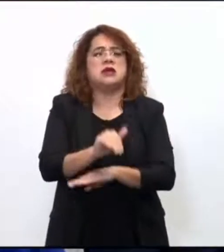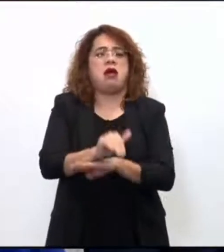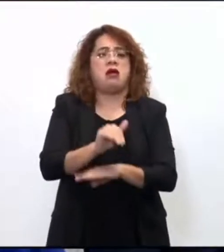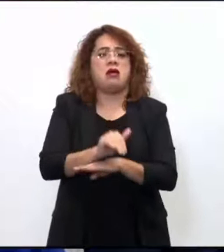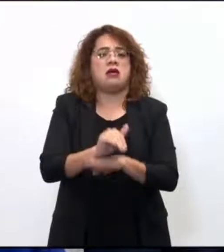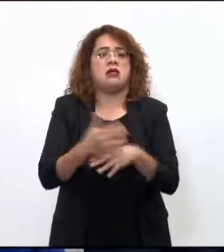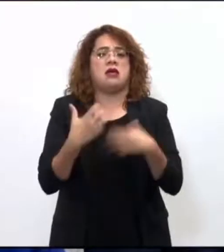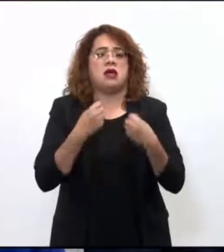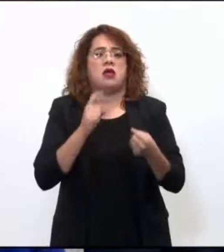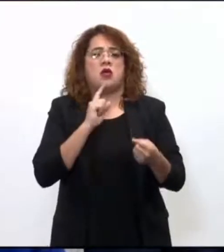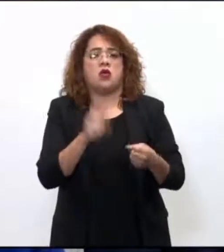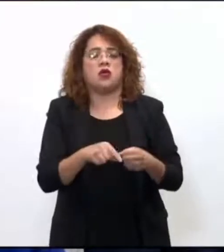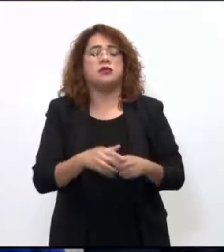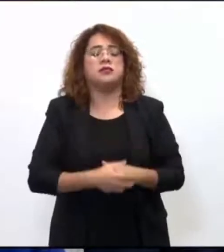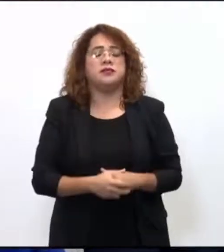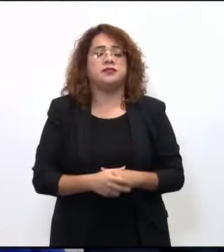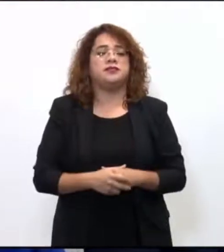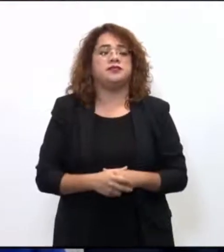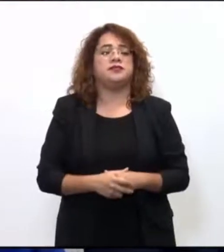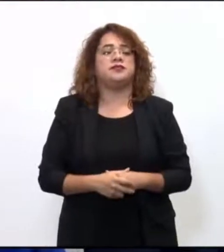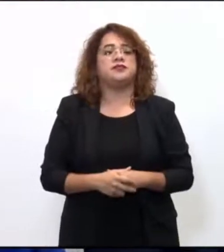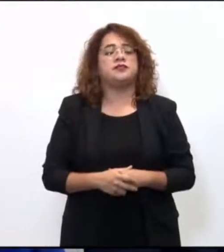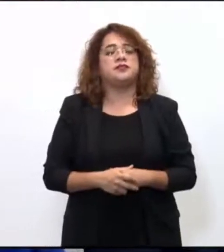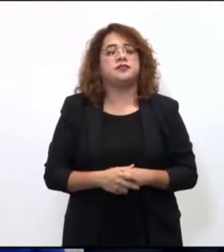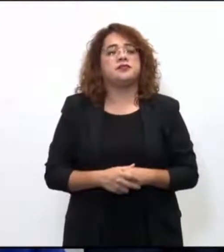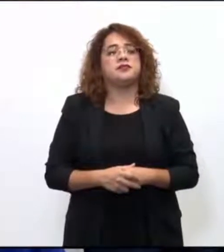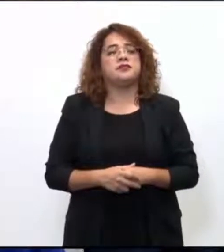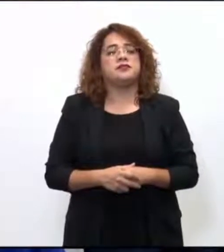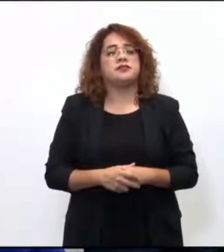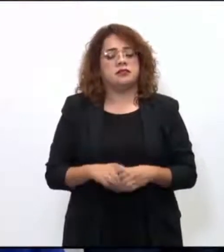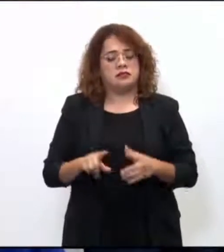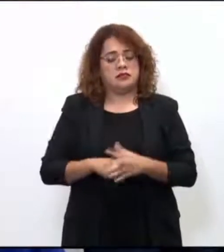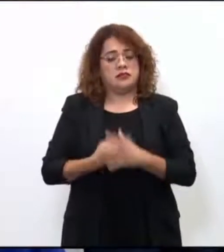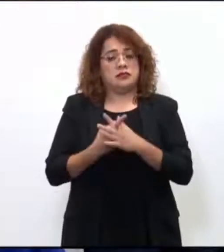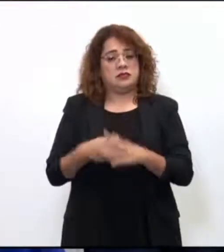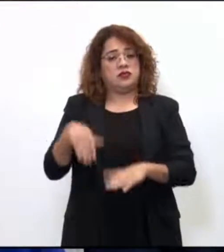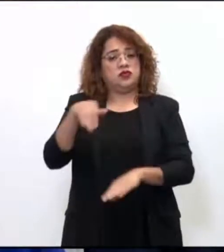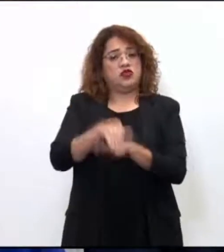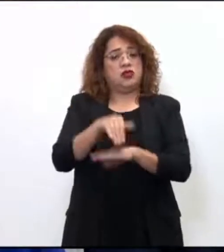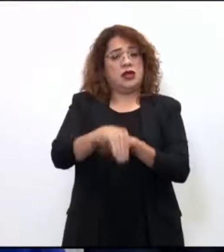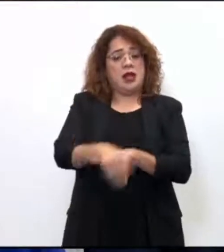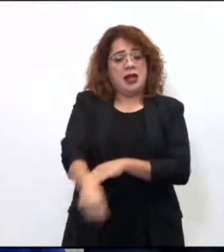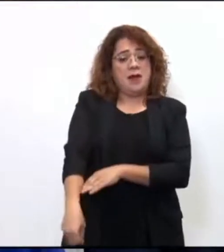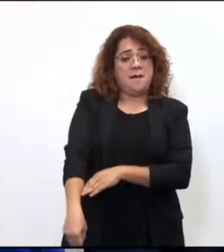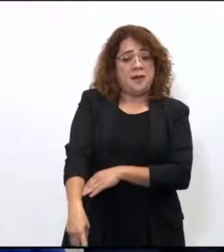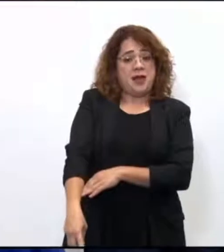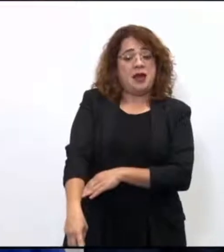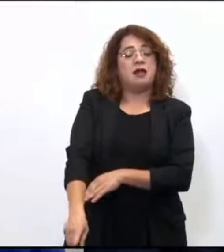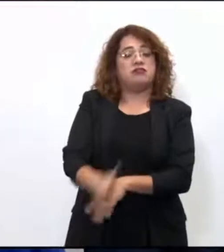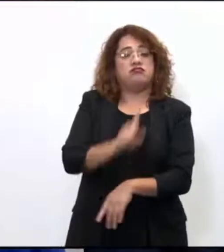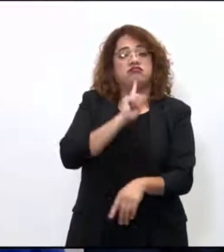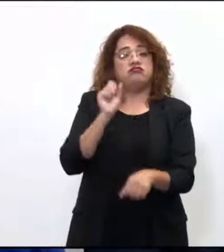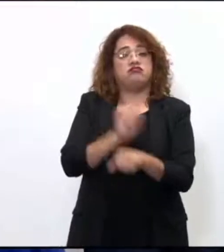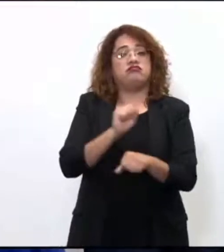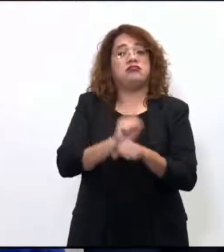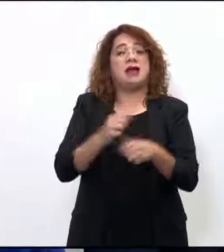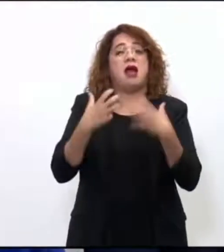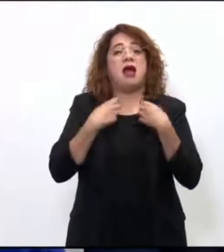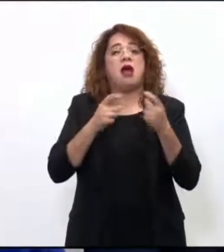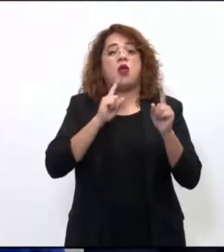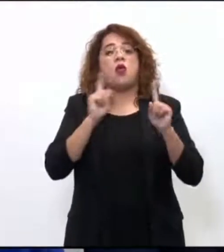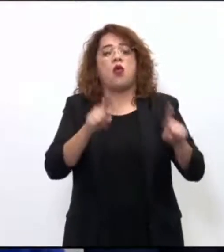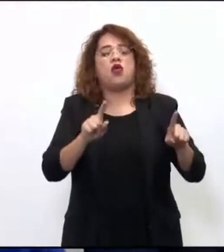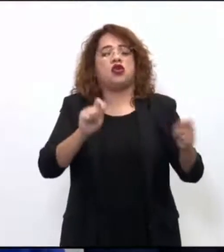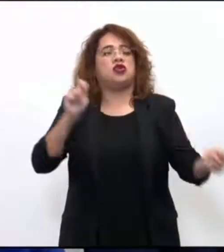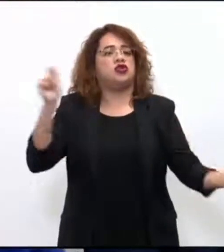So effective starting tonight at midnight, the health order allows changes